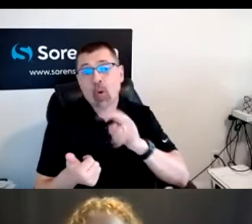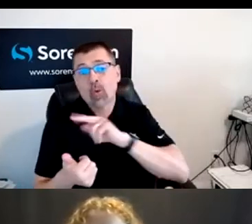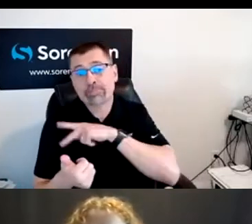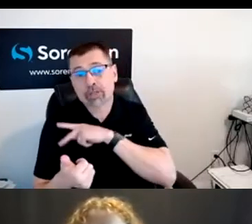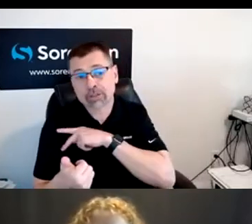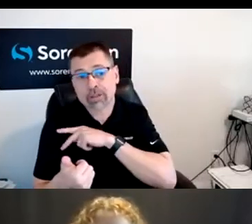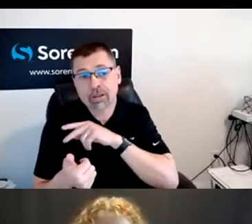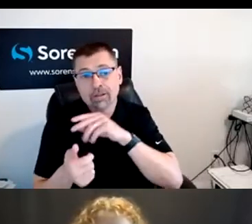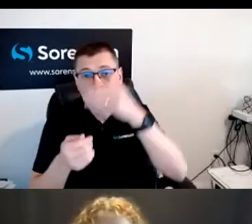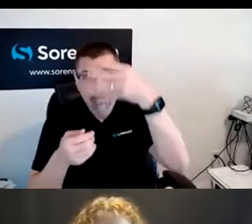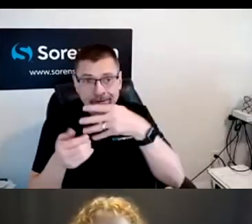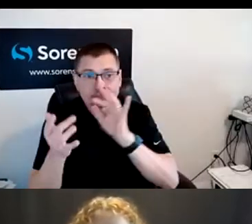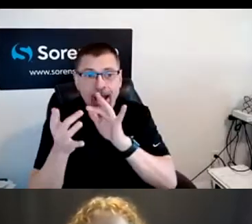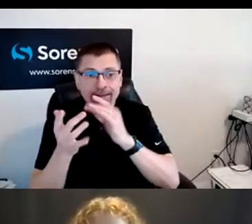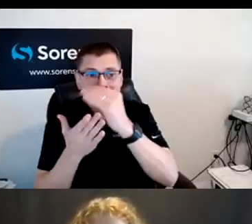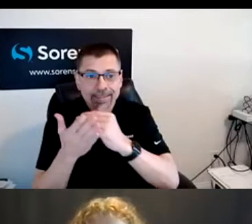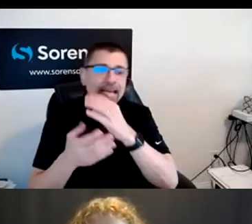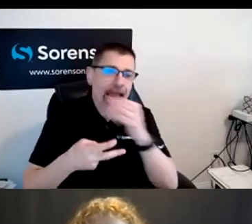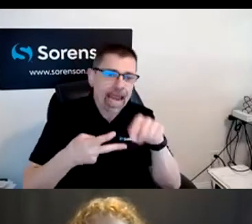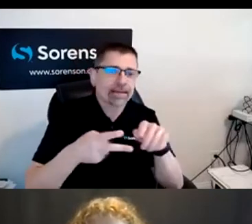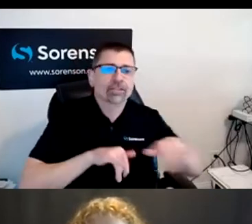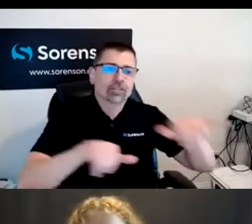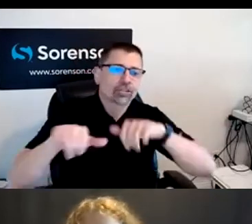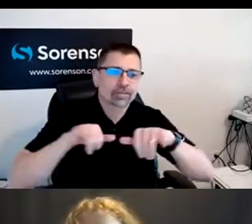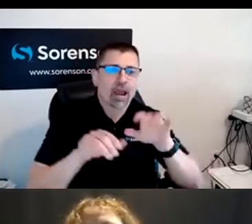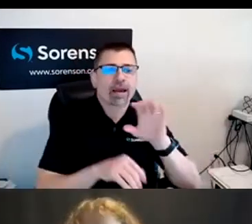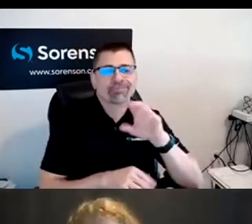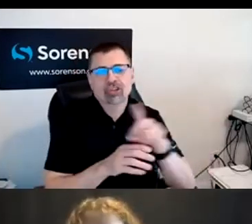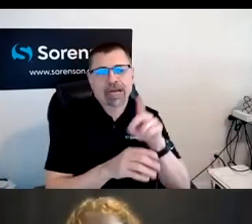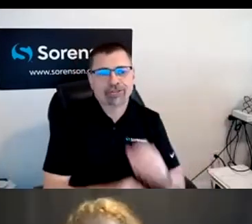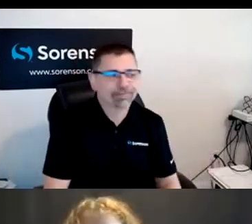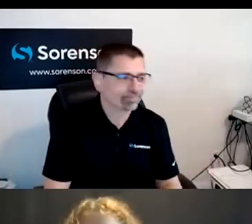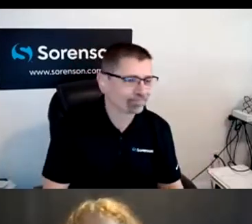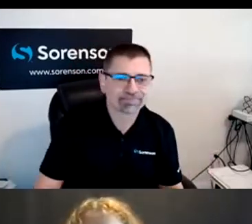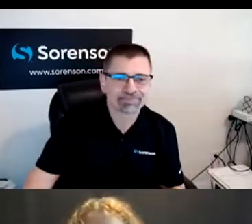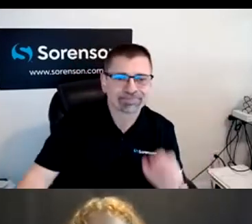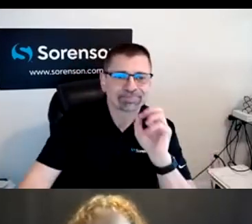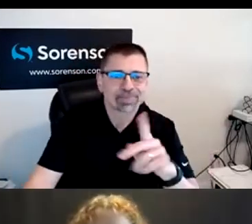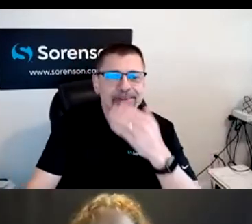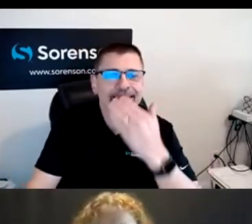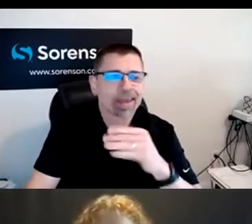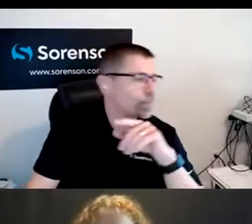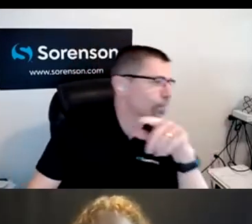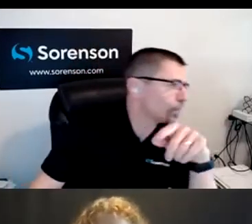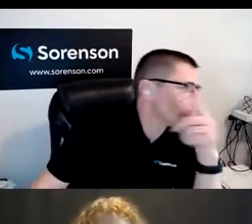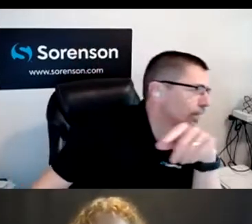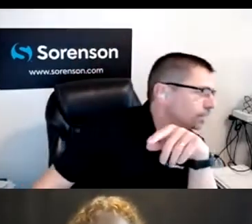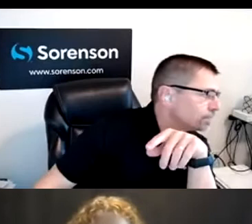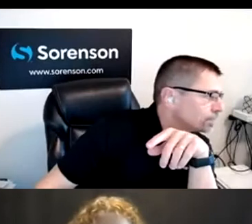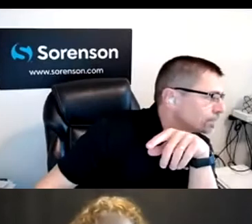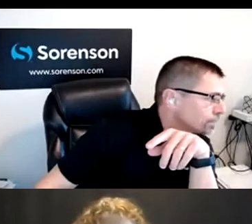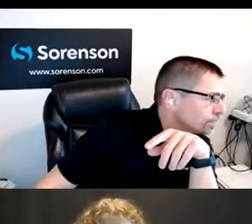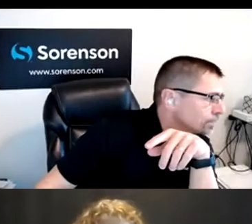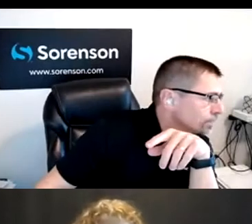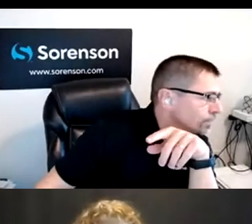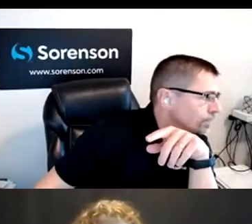personal is nice because other people don't see it. So you still can keep those contacts that you individually need to maintain and also have what your organization or school